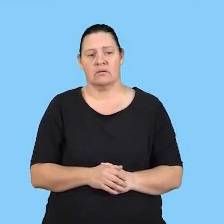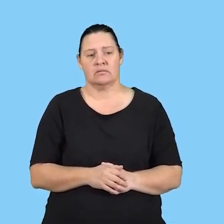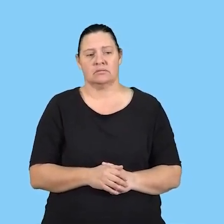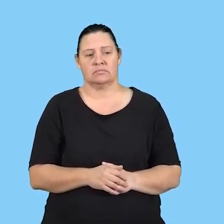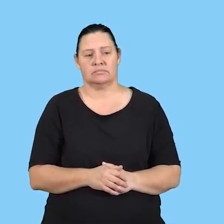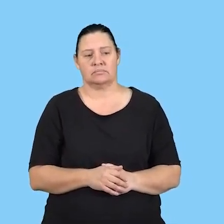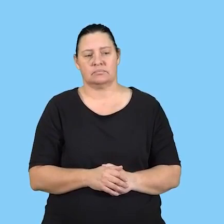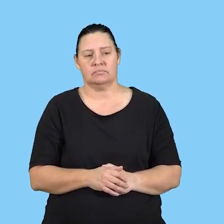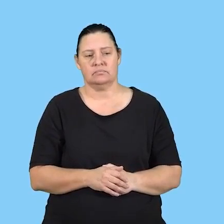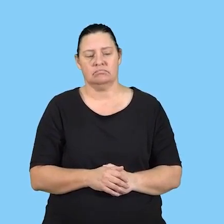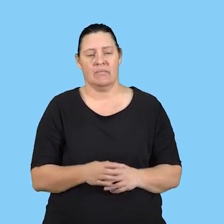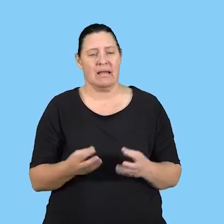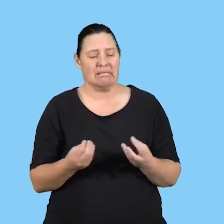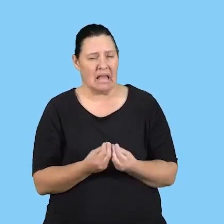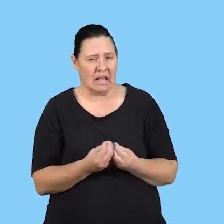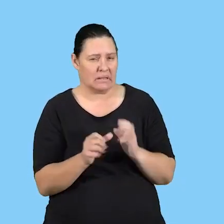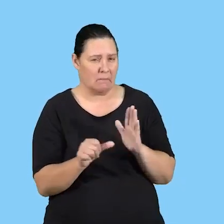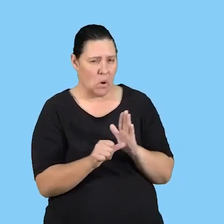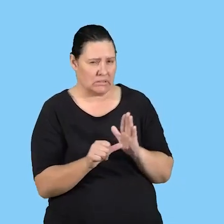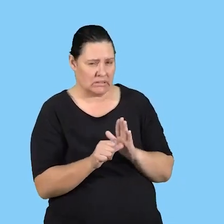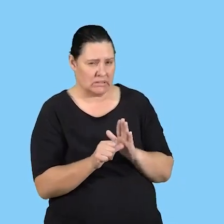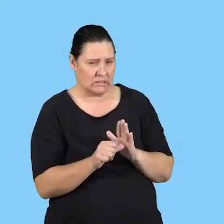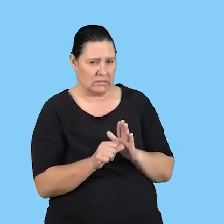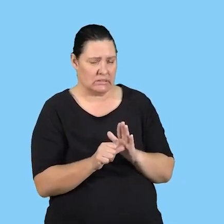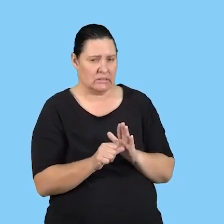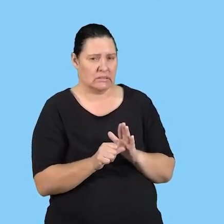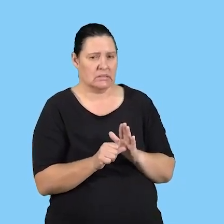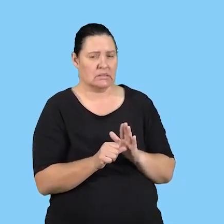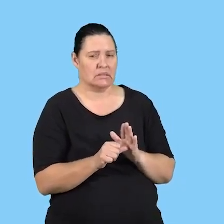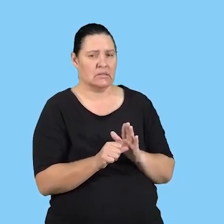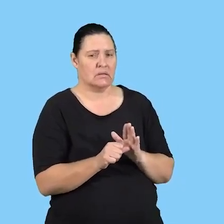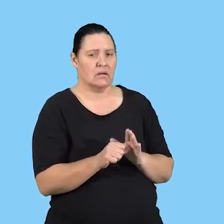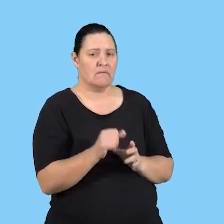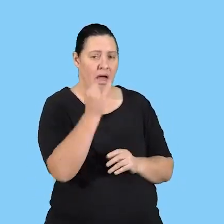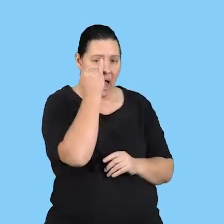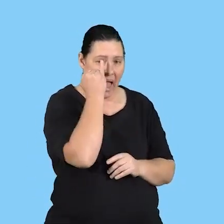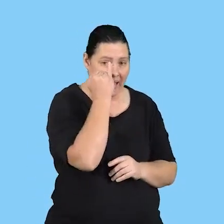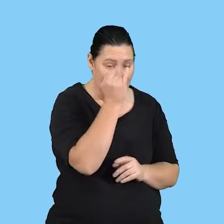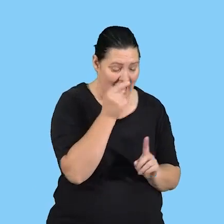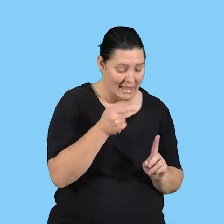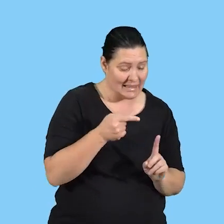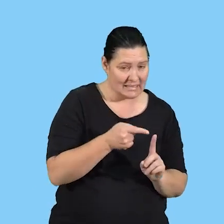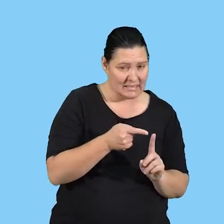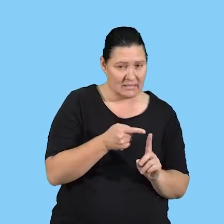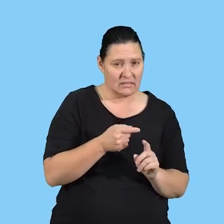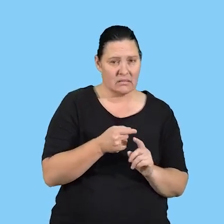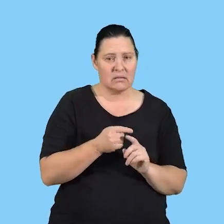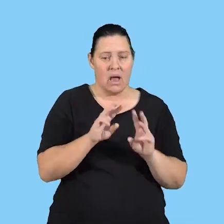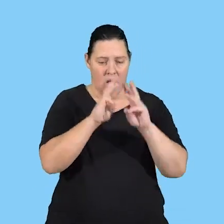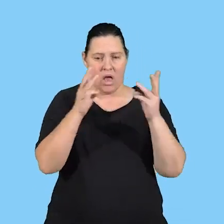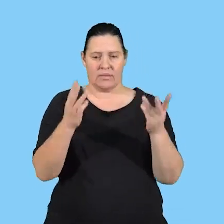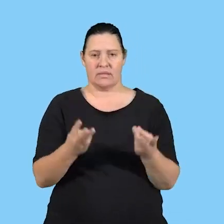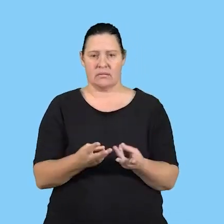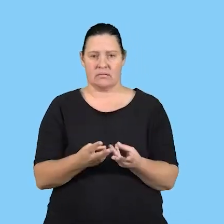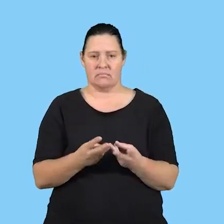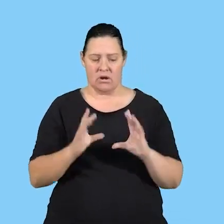one of the things that is important is the idea that, for example, planet